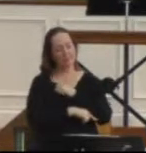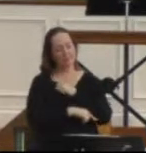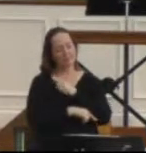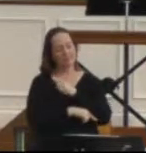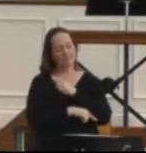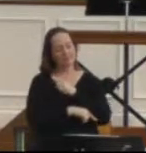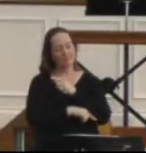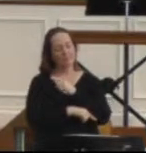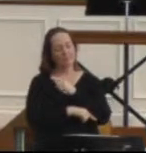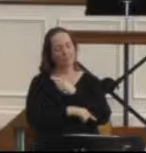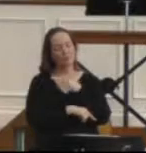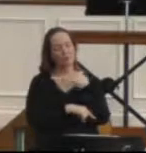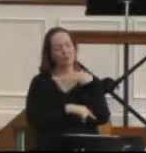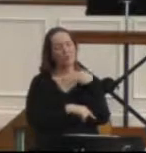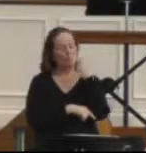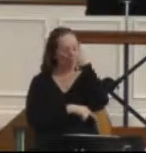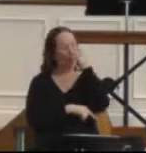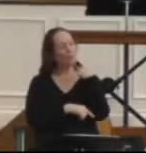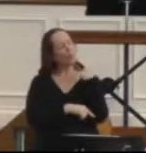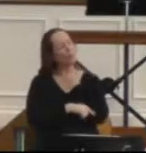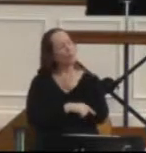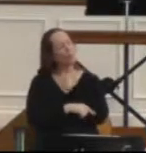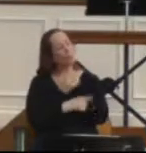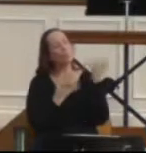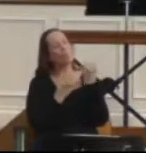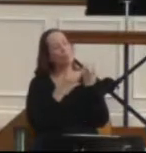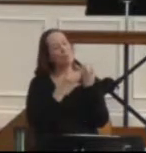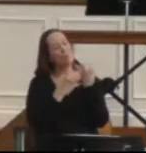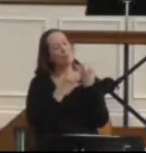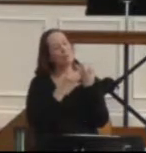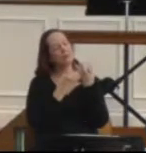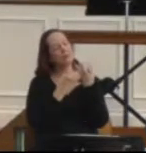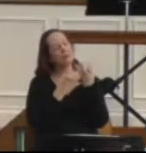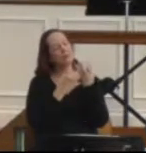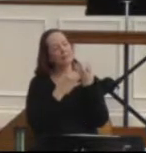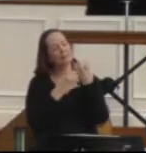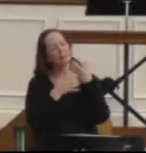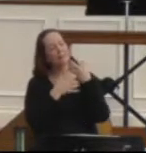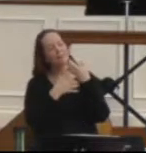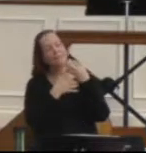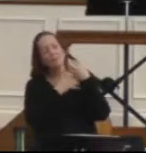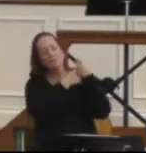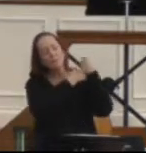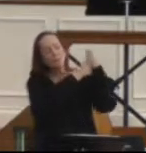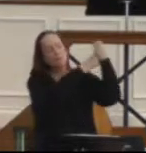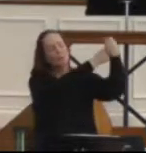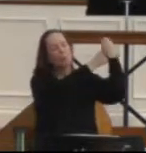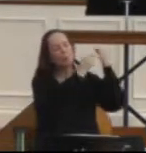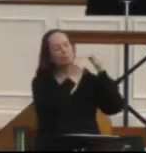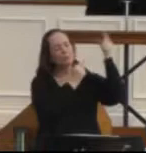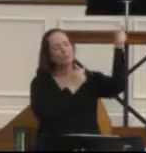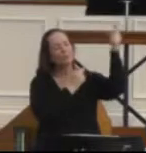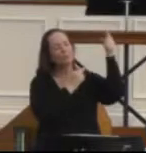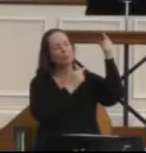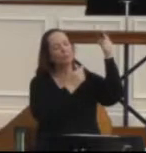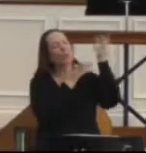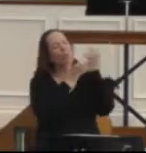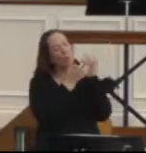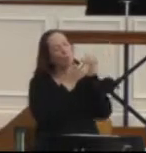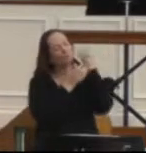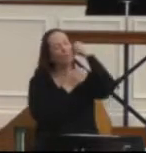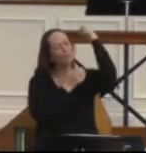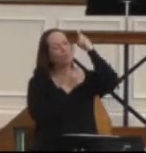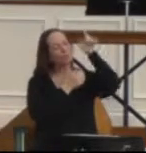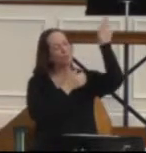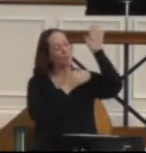we want to be a part of them. We want to be drawn into them. We want to see them clearly.